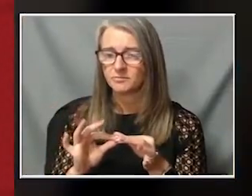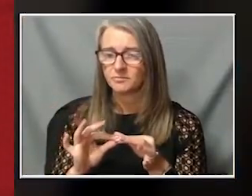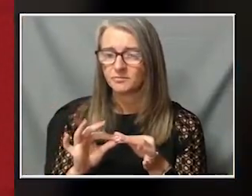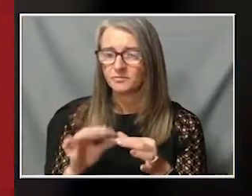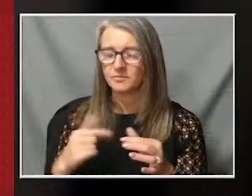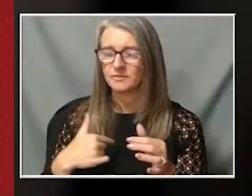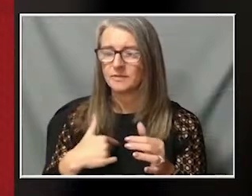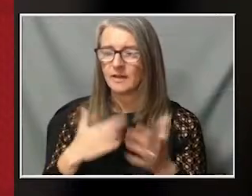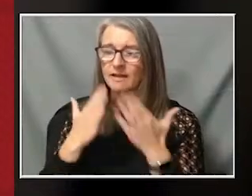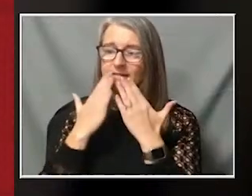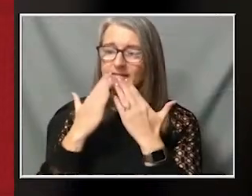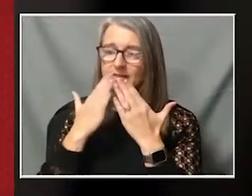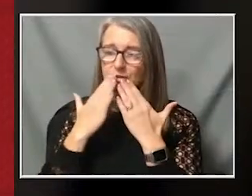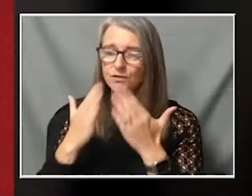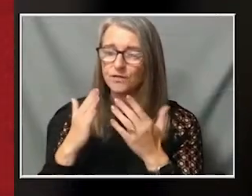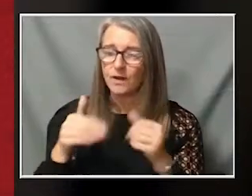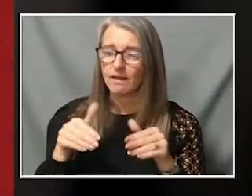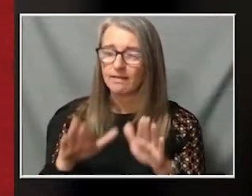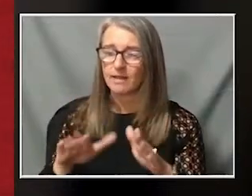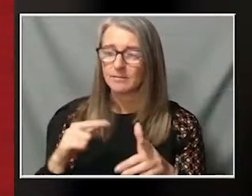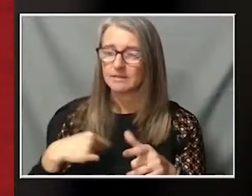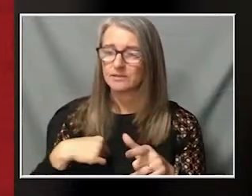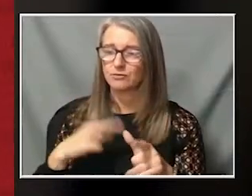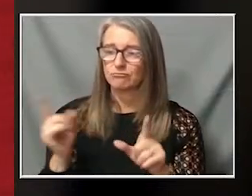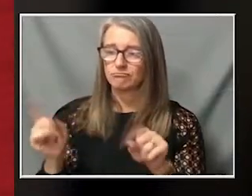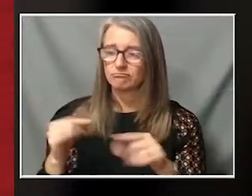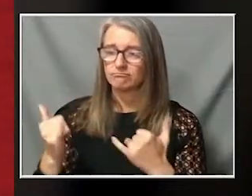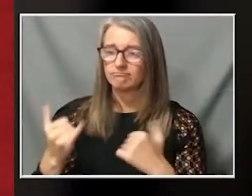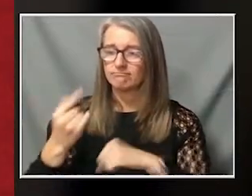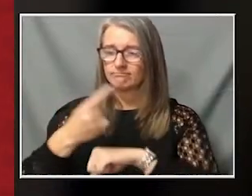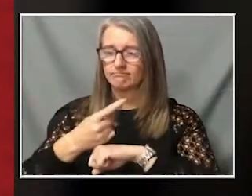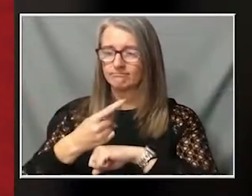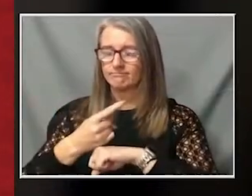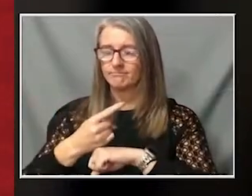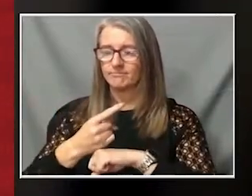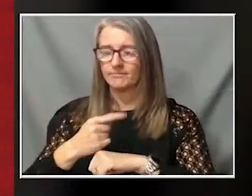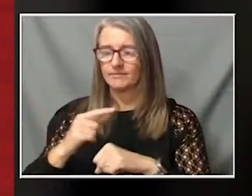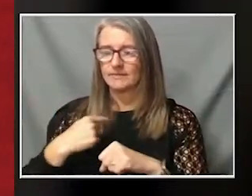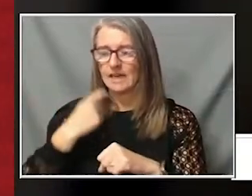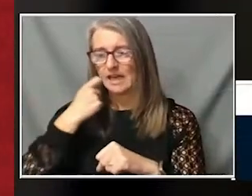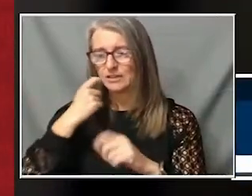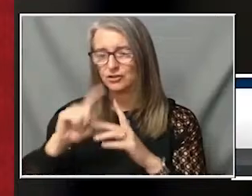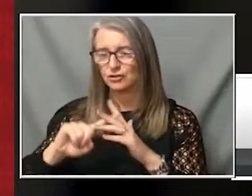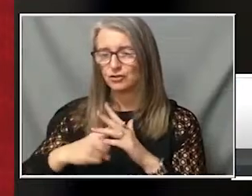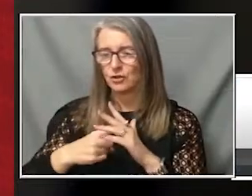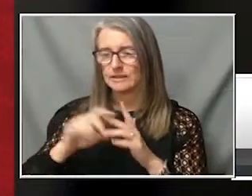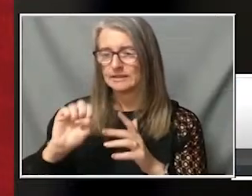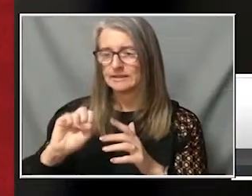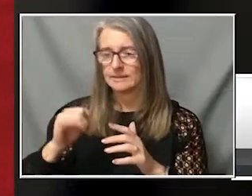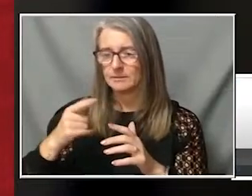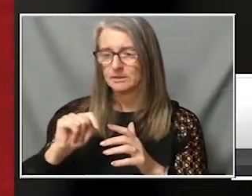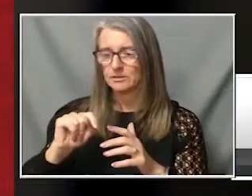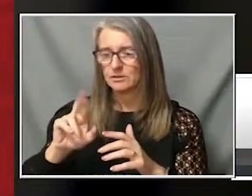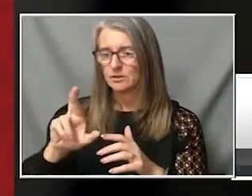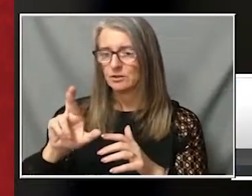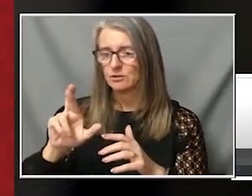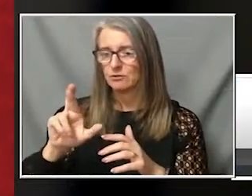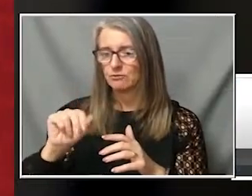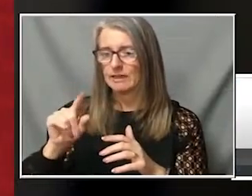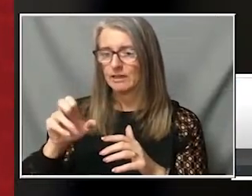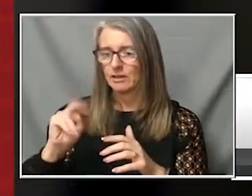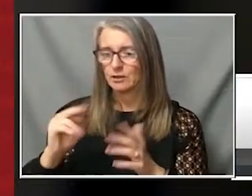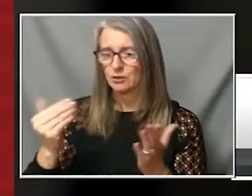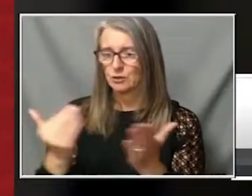I just want to thank you all for allowing me to be on this. I just started in September, so radon was pretty new to me